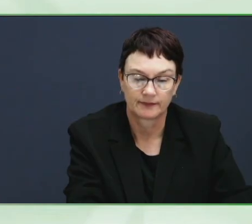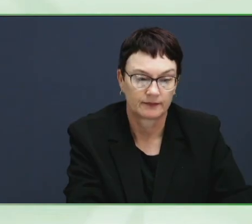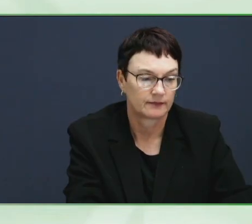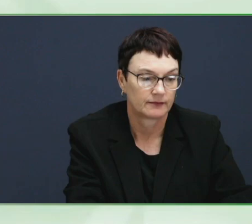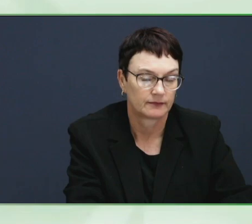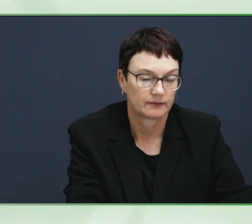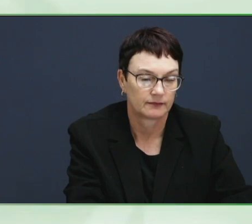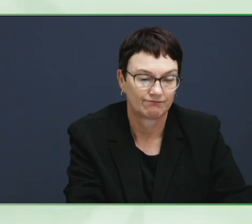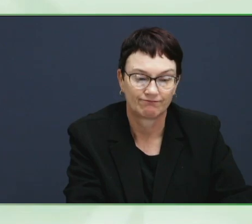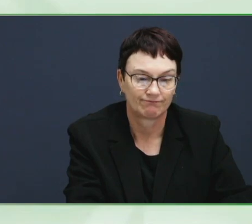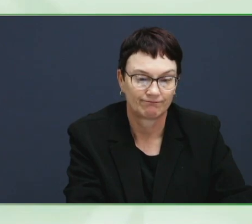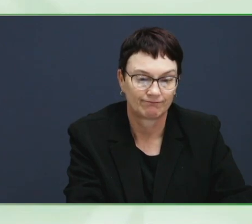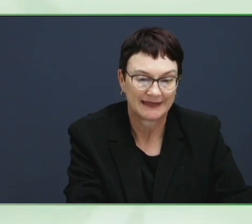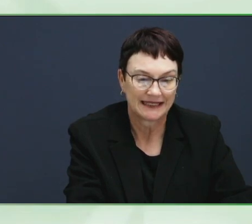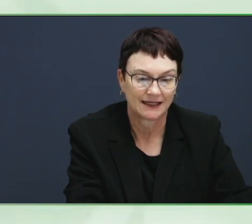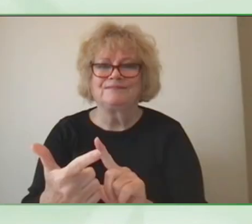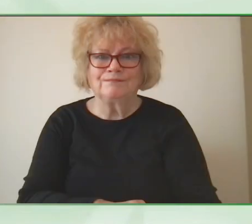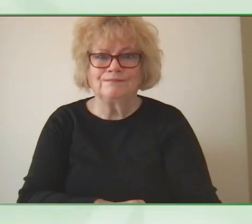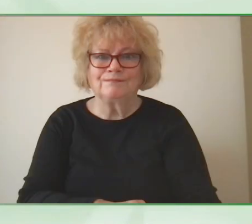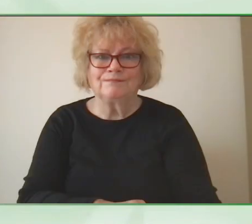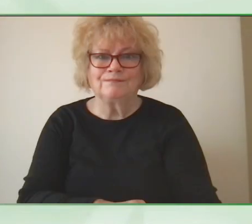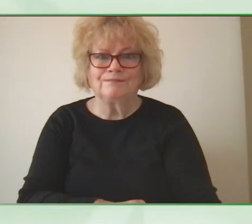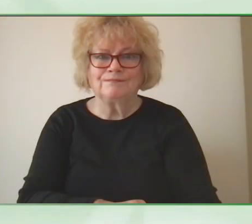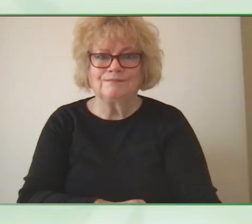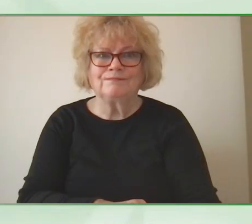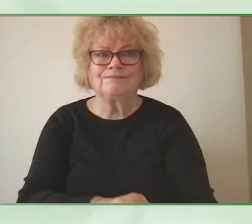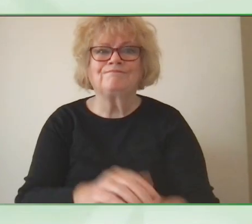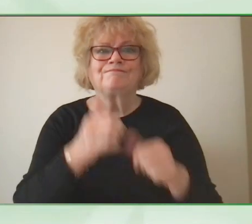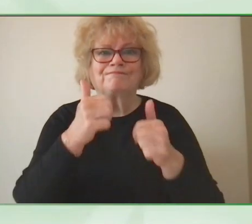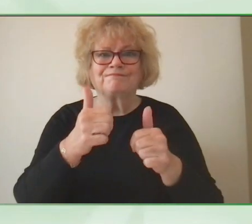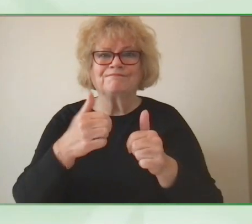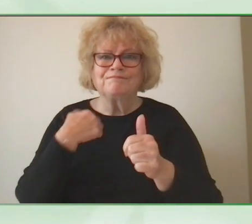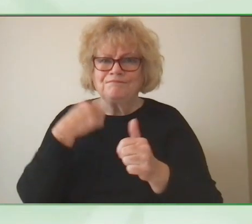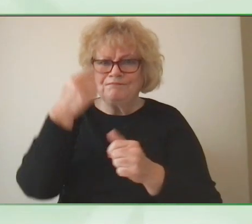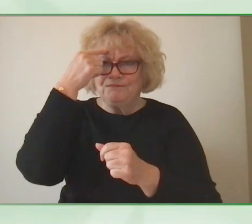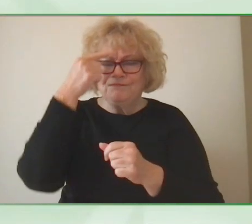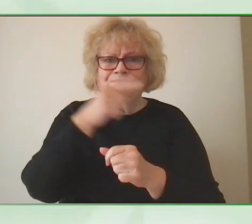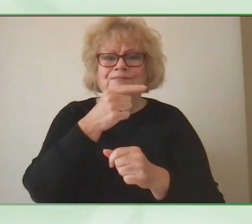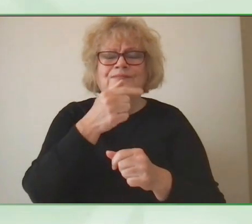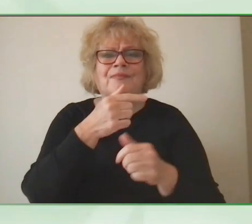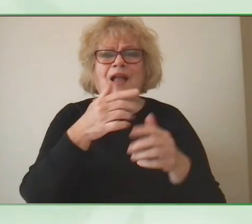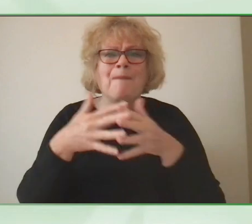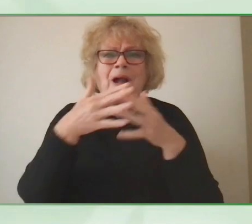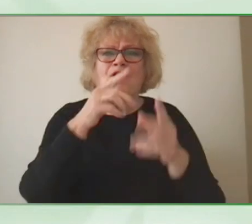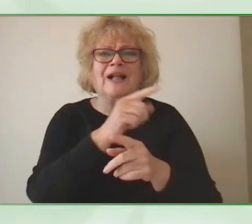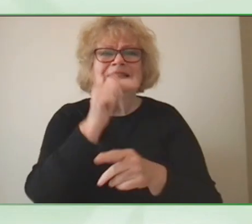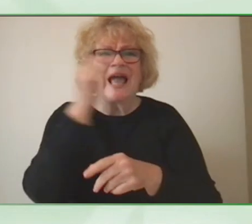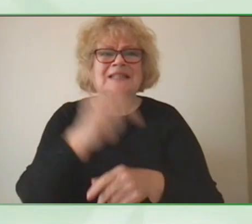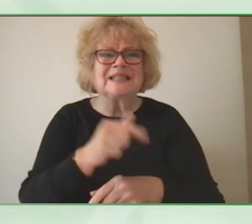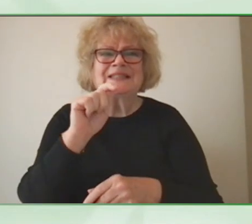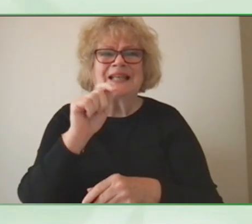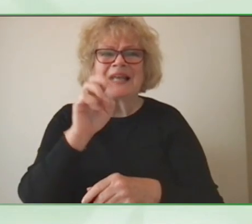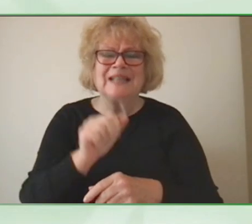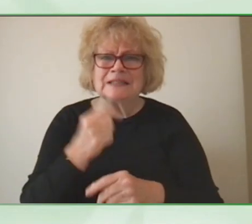autistic and who had a lot of support at home, in the community, at